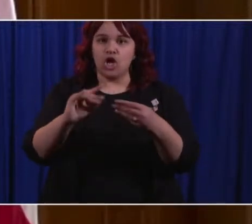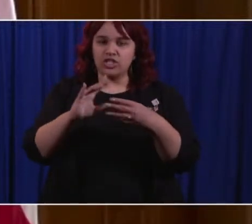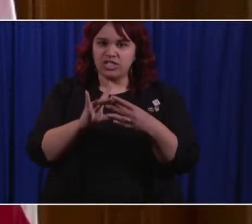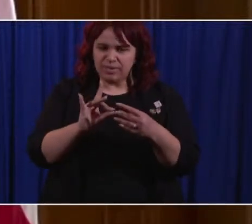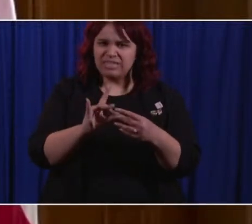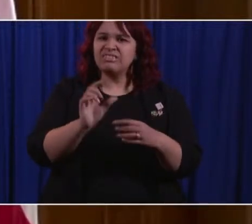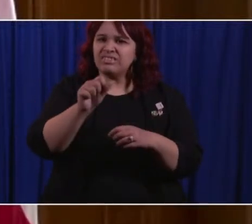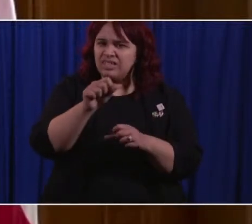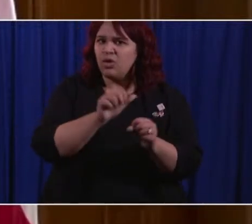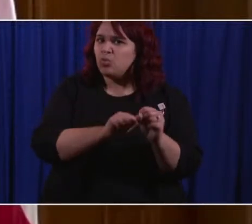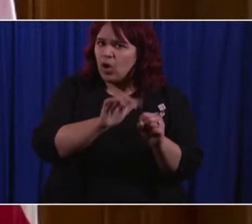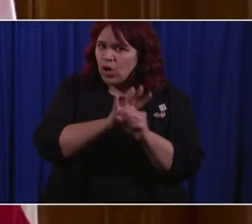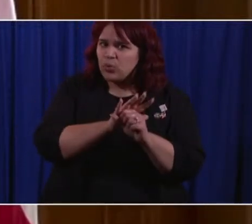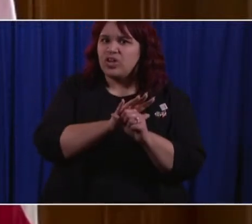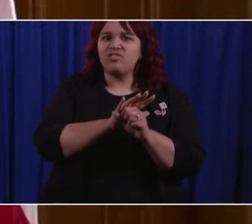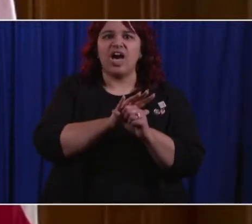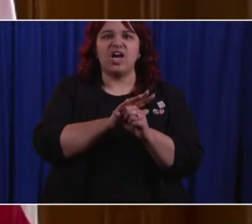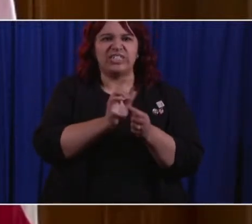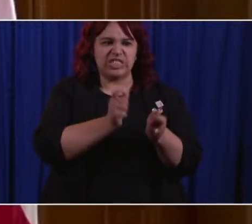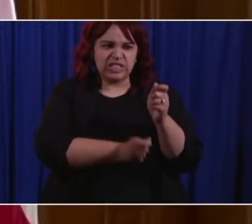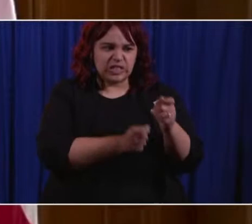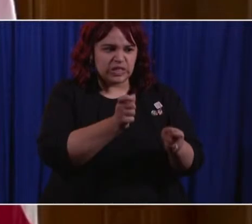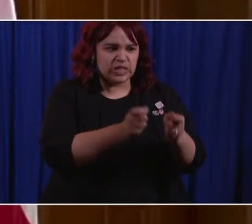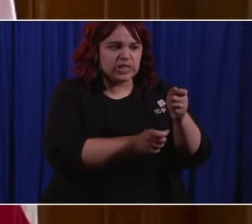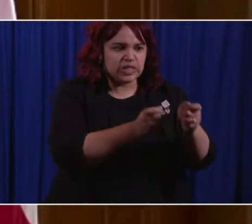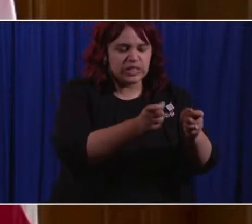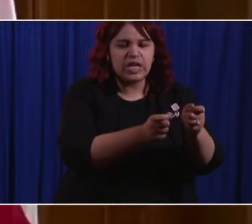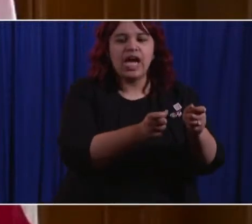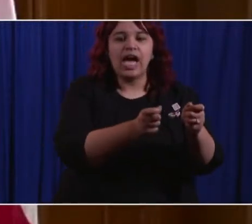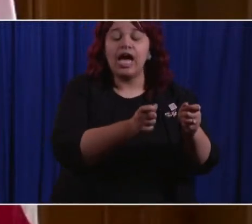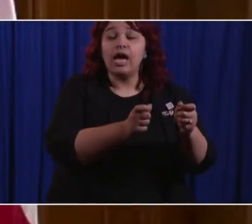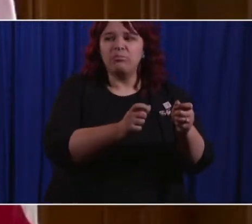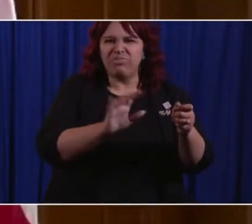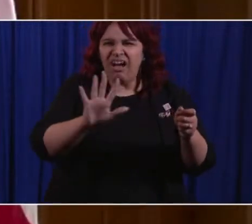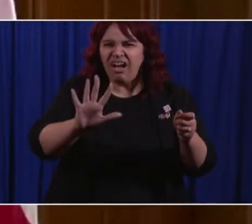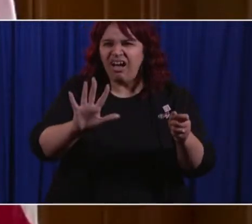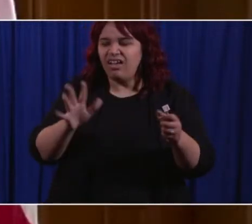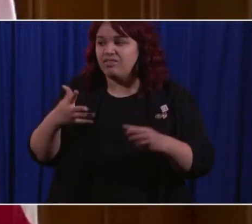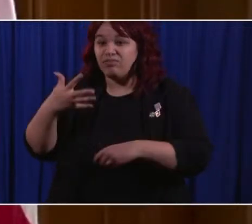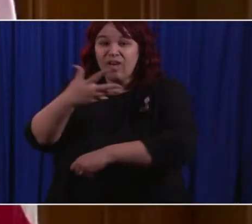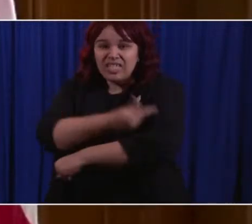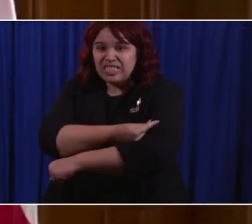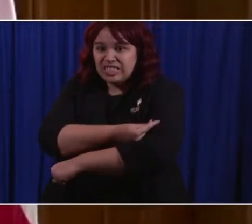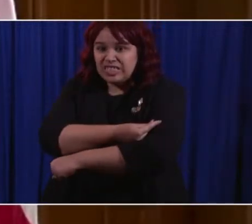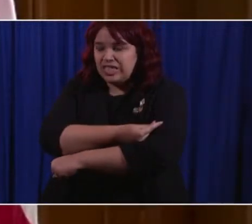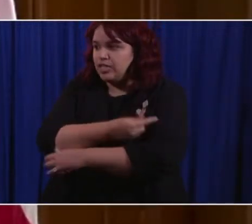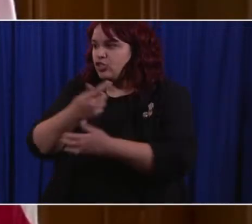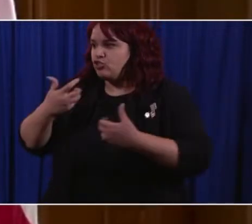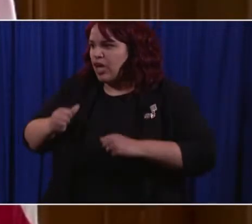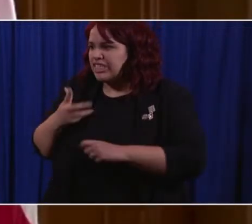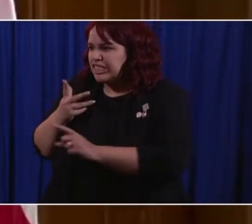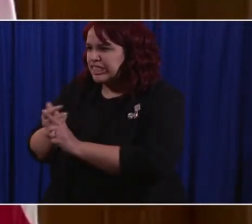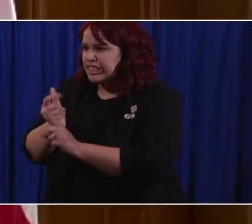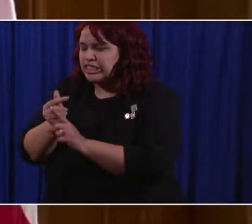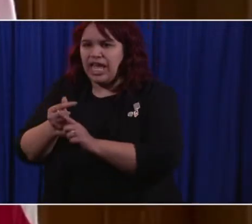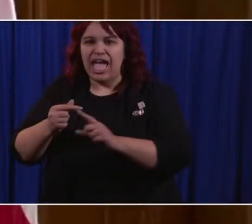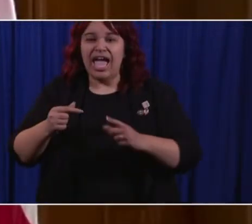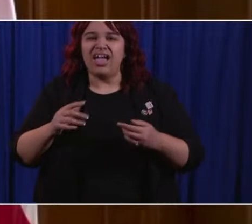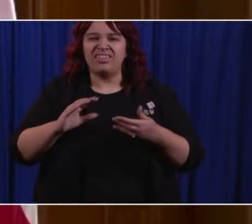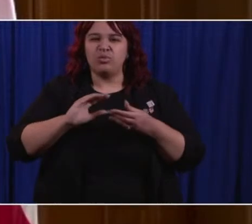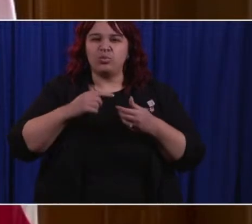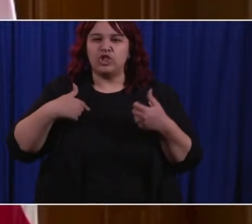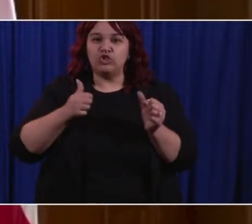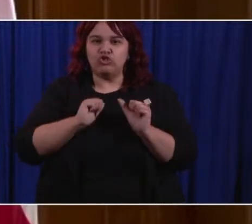that are spreading and the states ramping up of vaccinations up to like 80,000 people a day, which is really promising.